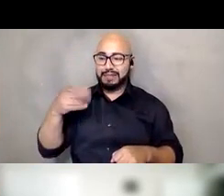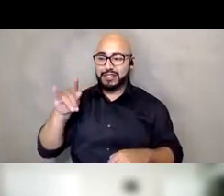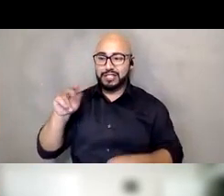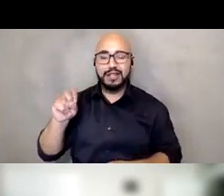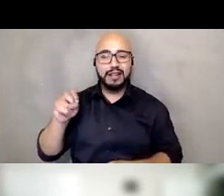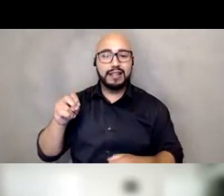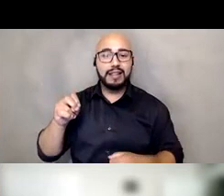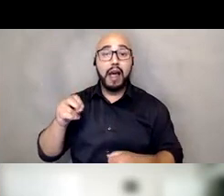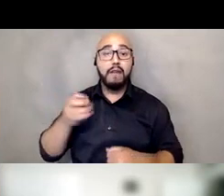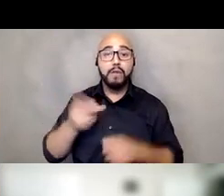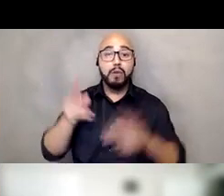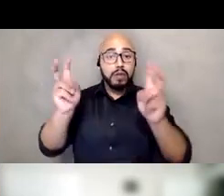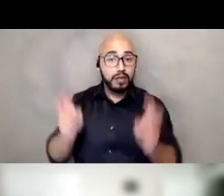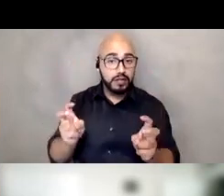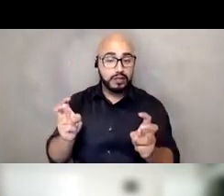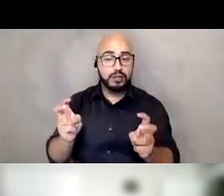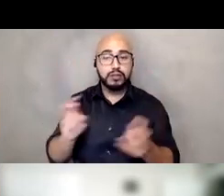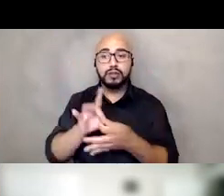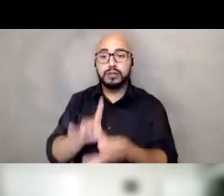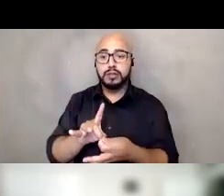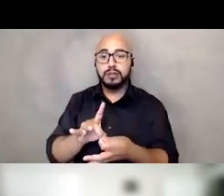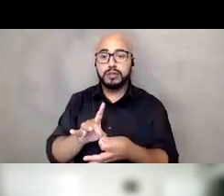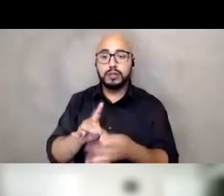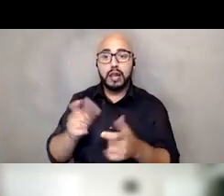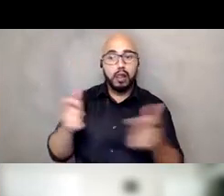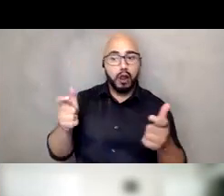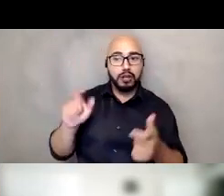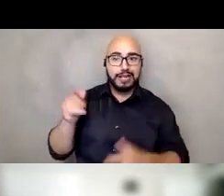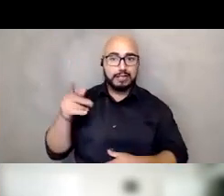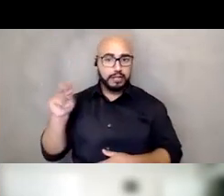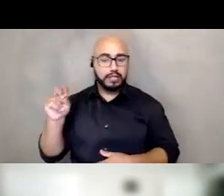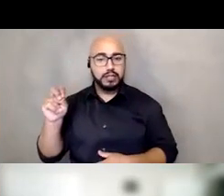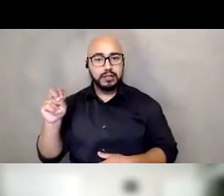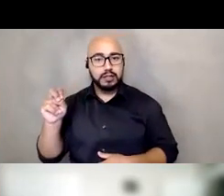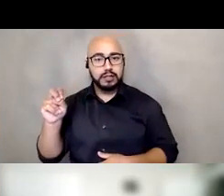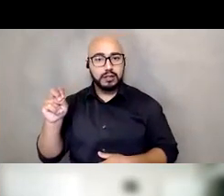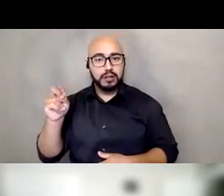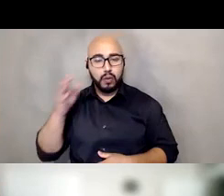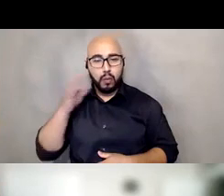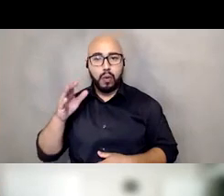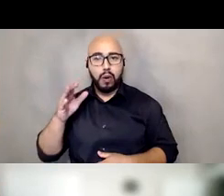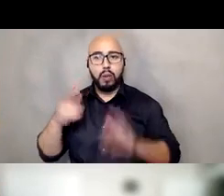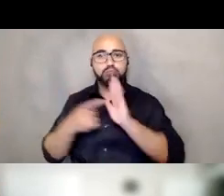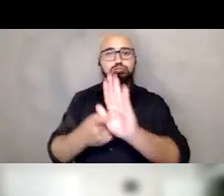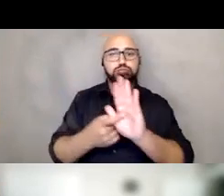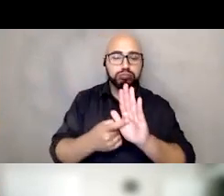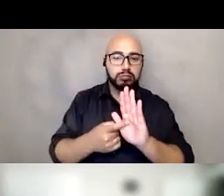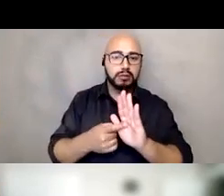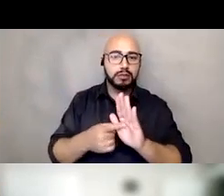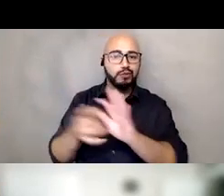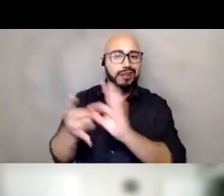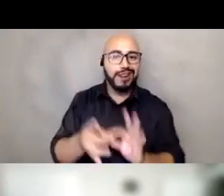of the issues that are in the larger exhibition to the fore and connects them to a kind of